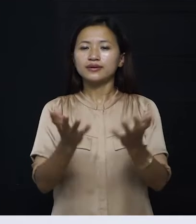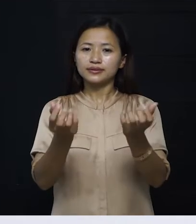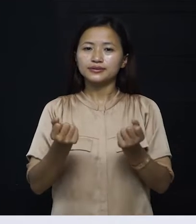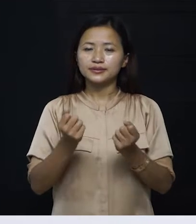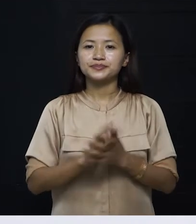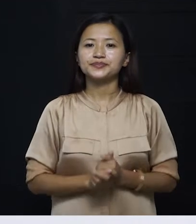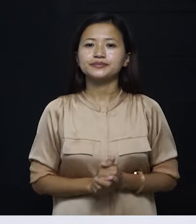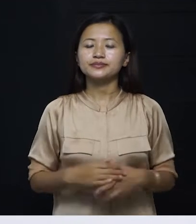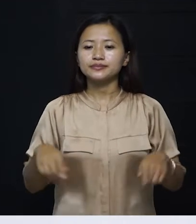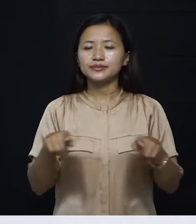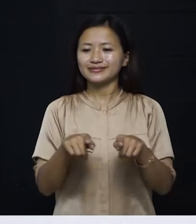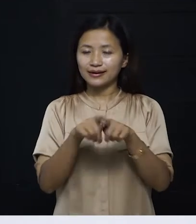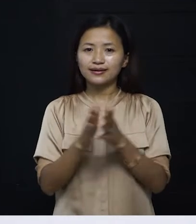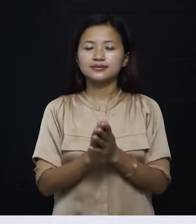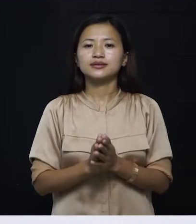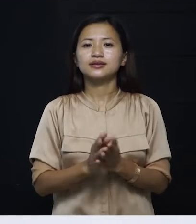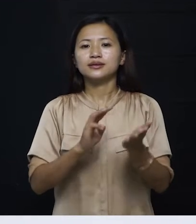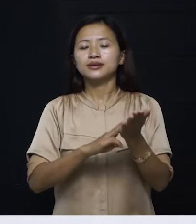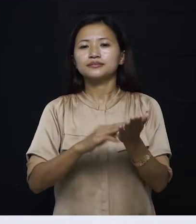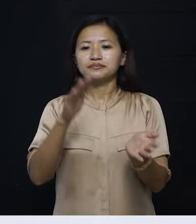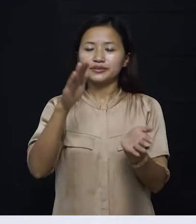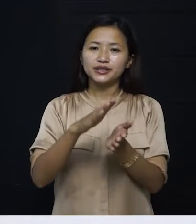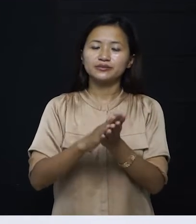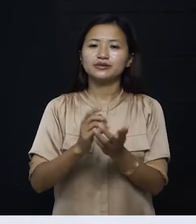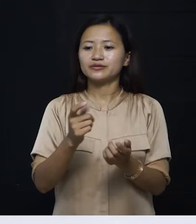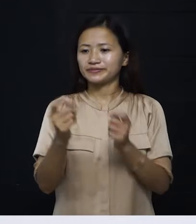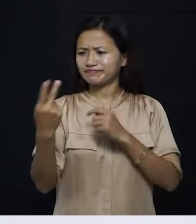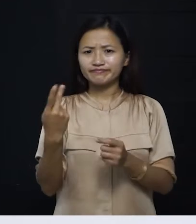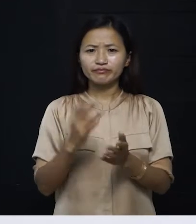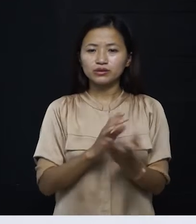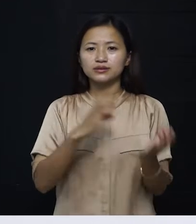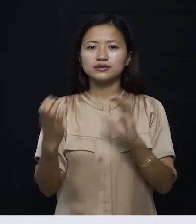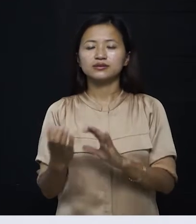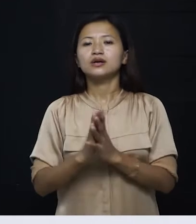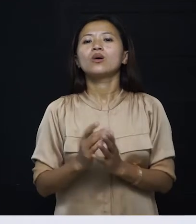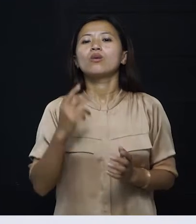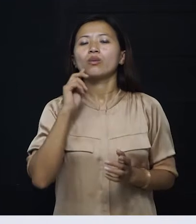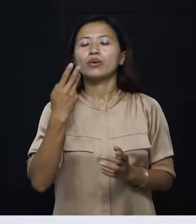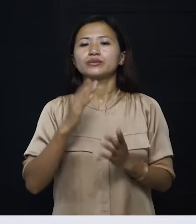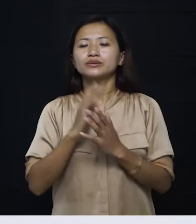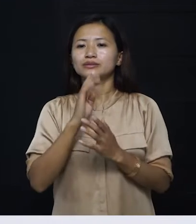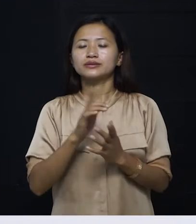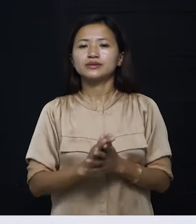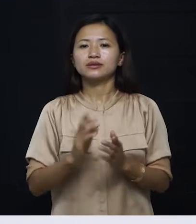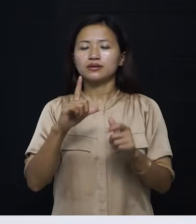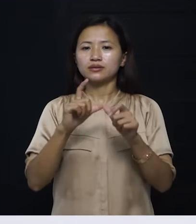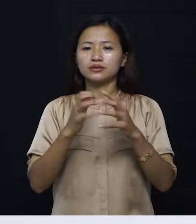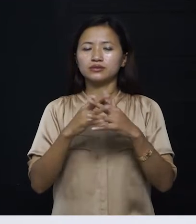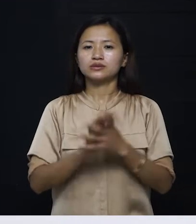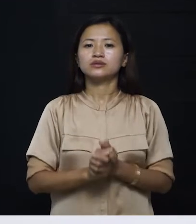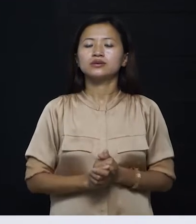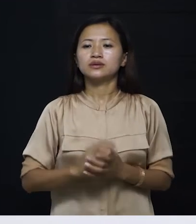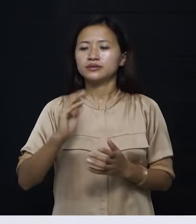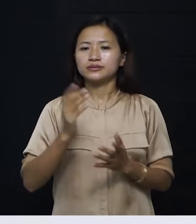law accept as a medium of exchange. When we say law, here money is something